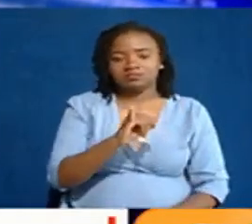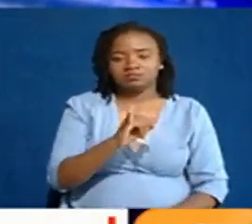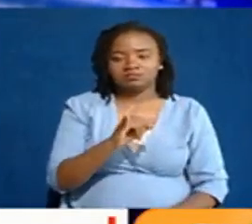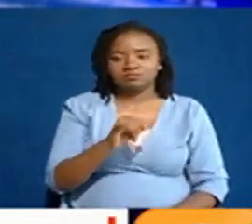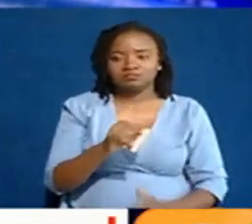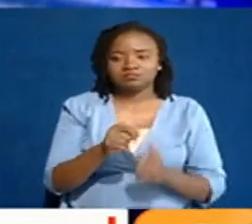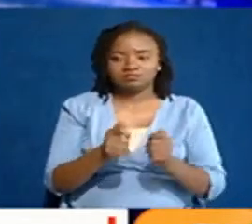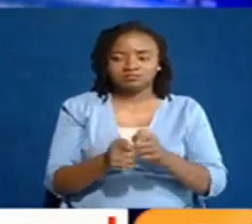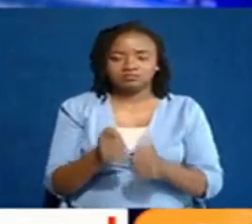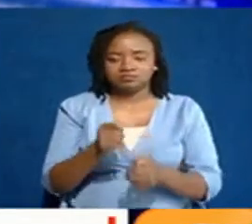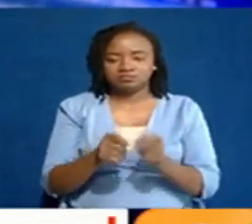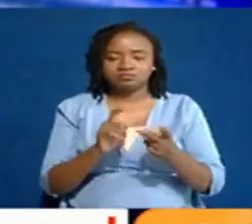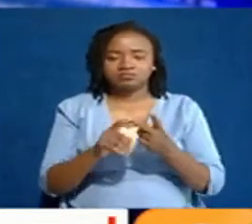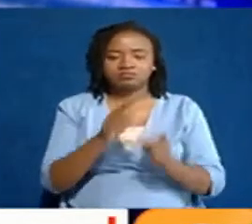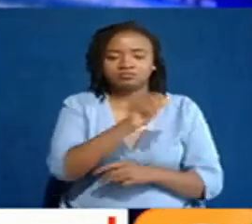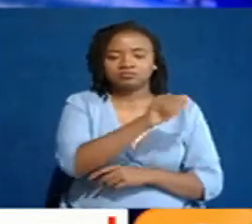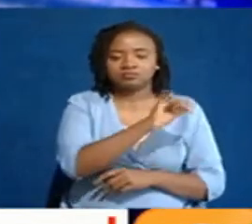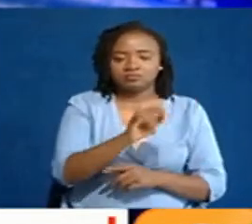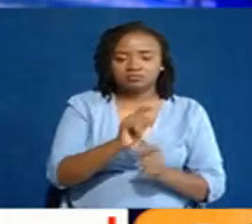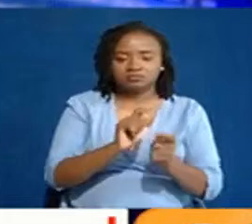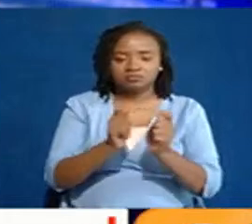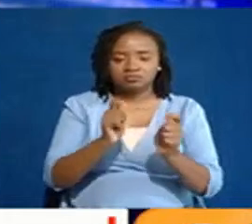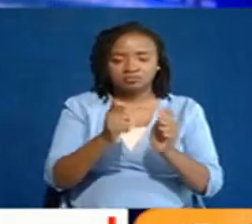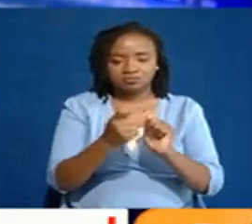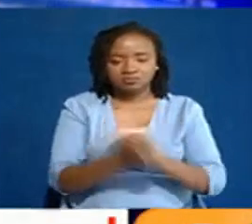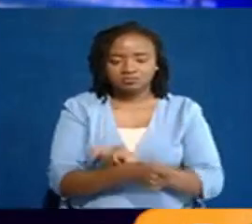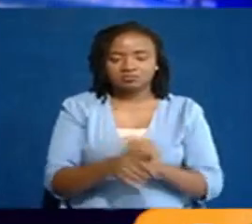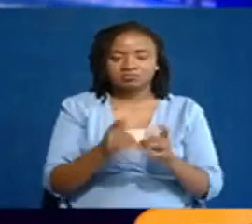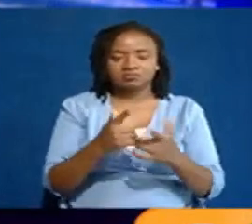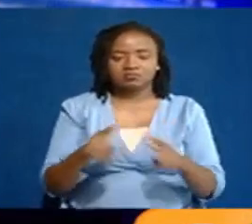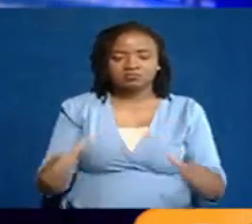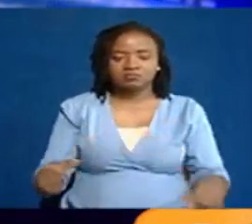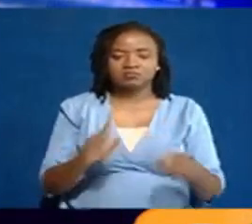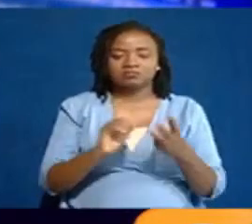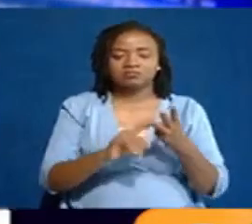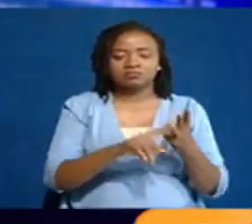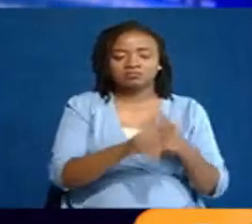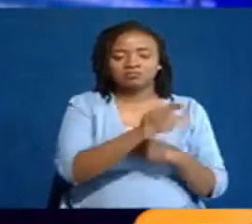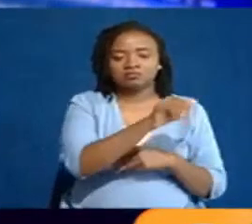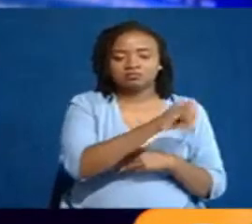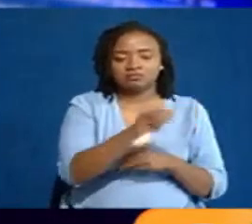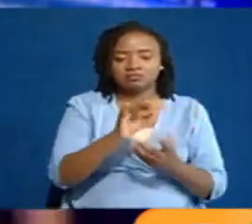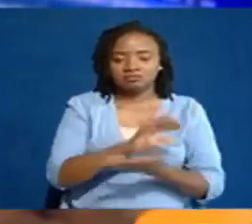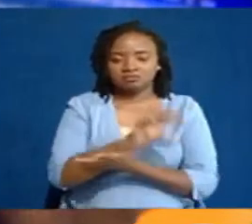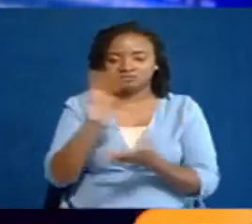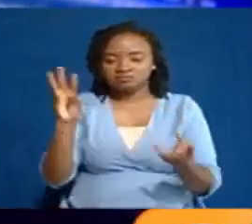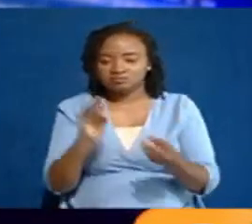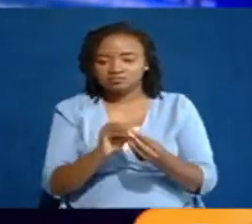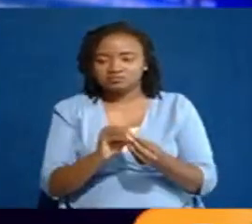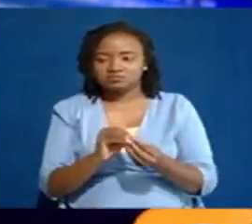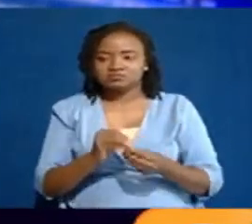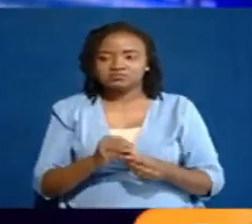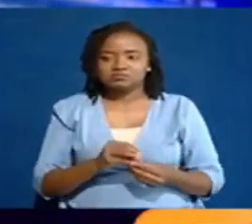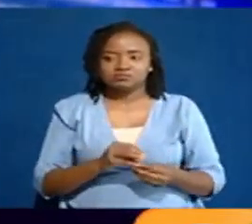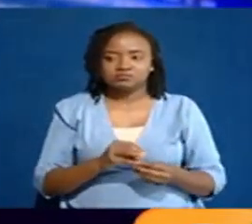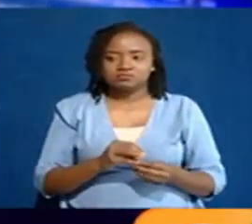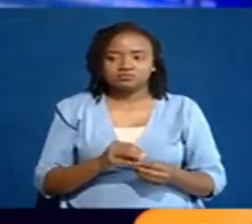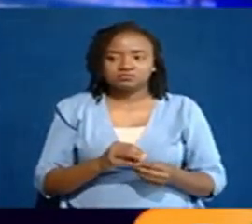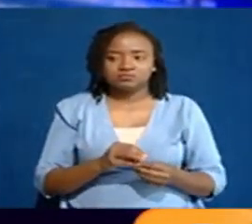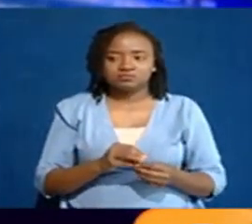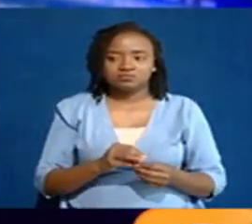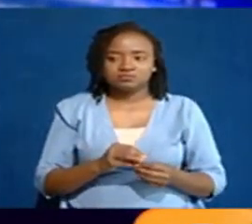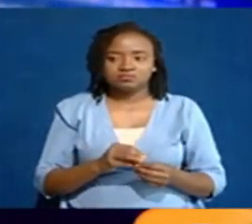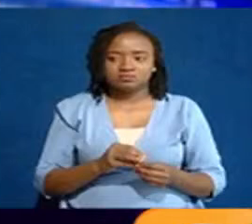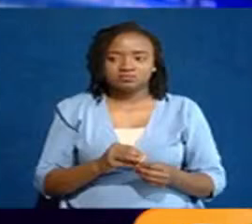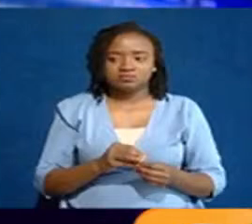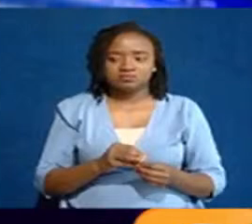the AI translator, the AI summary for those who do not really love reading long texts. So